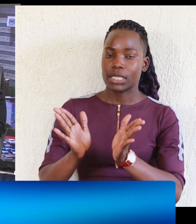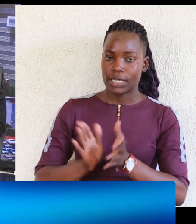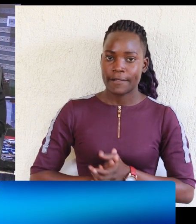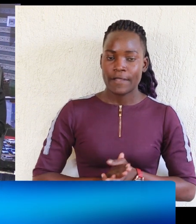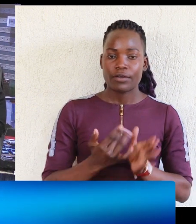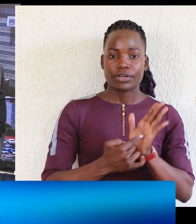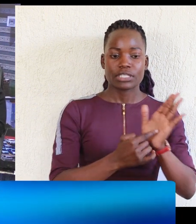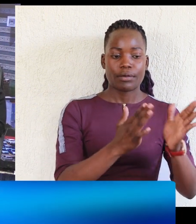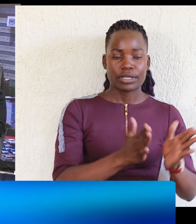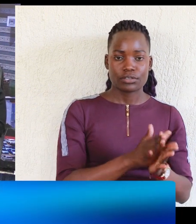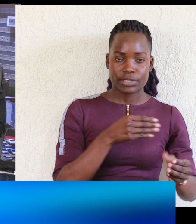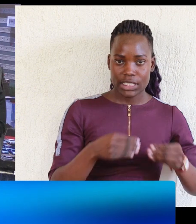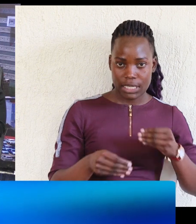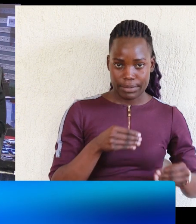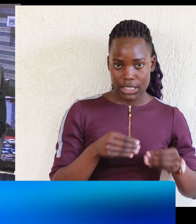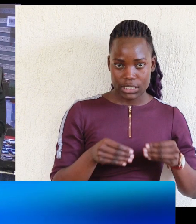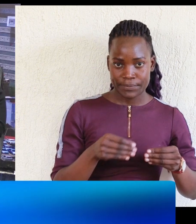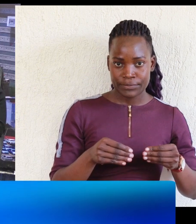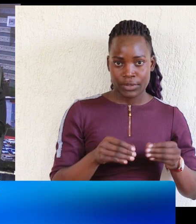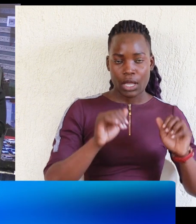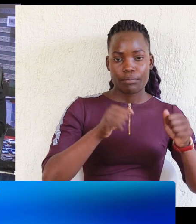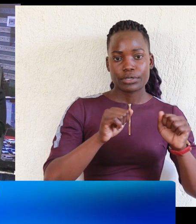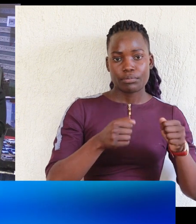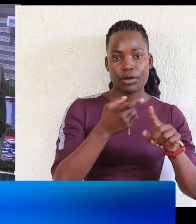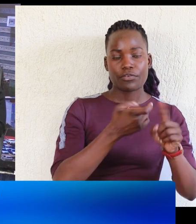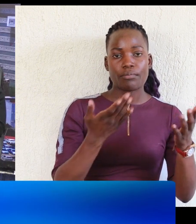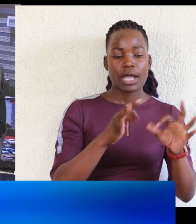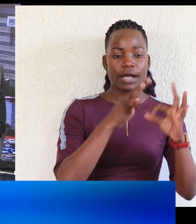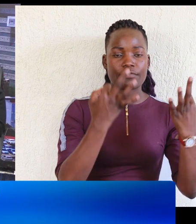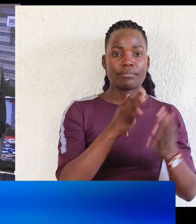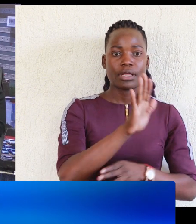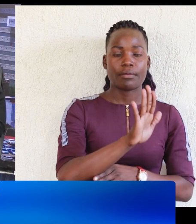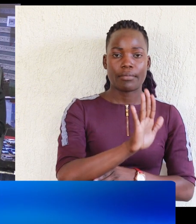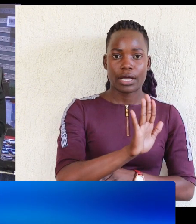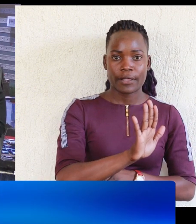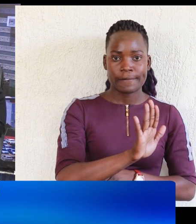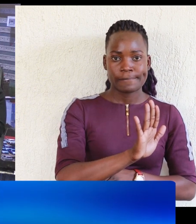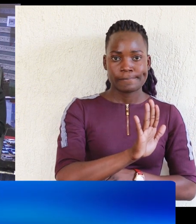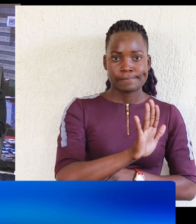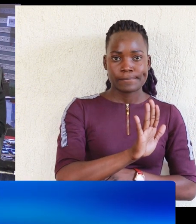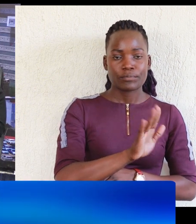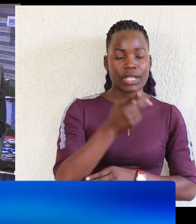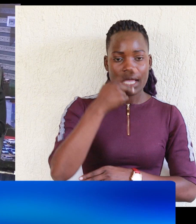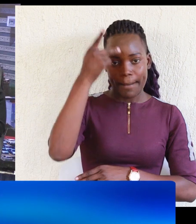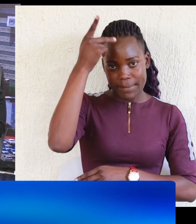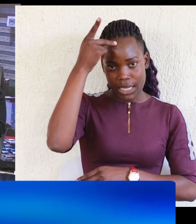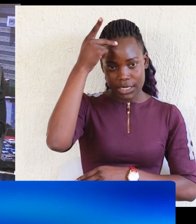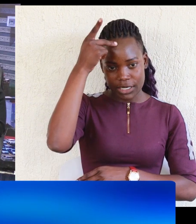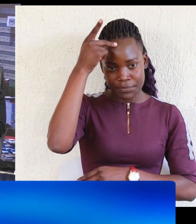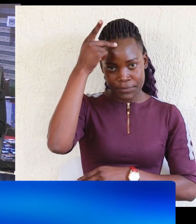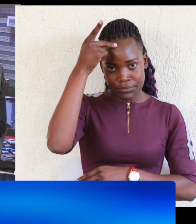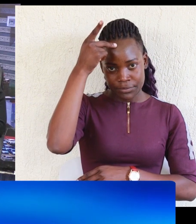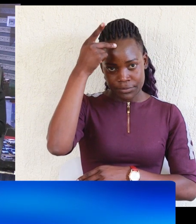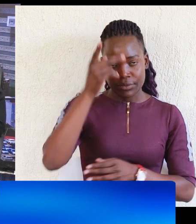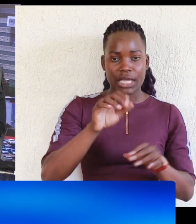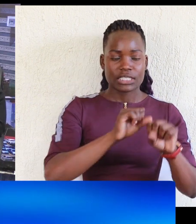general. Like for persons with disability, it might come maybe from our own families where we come from. A parent might not actually fully,